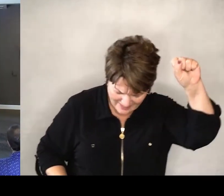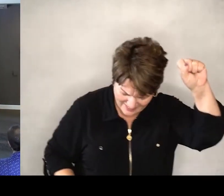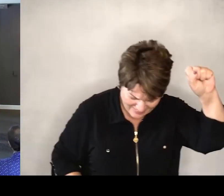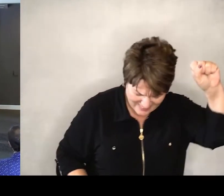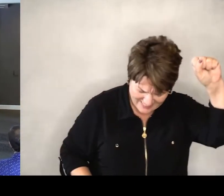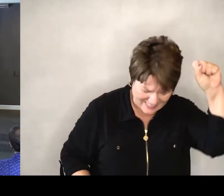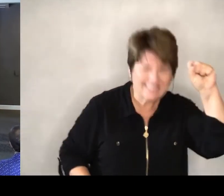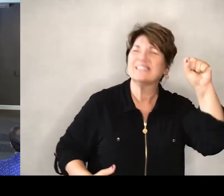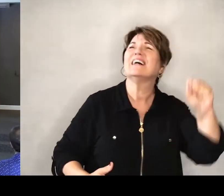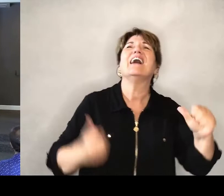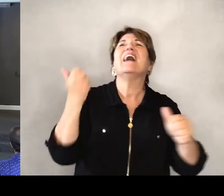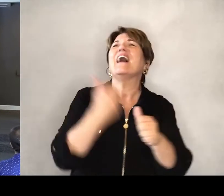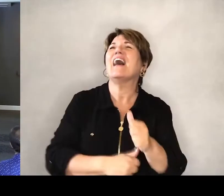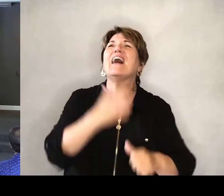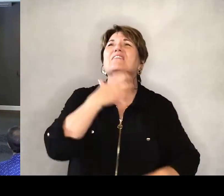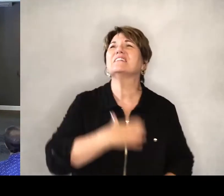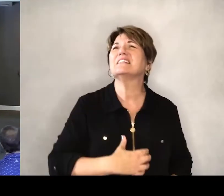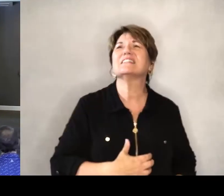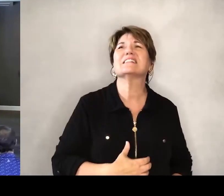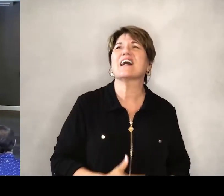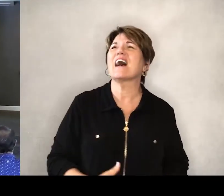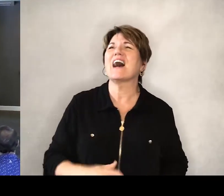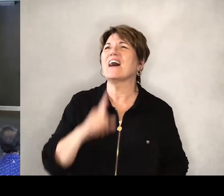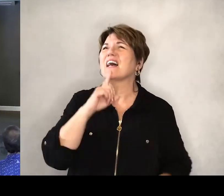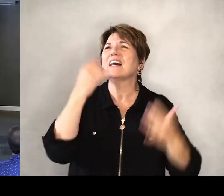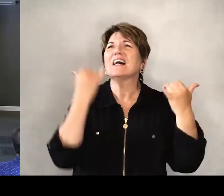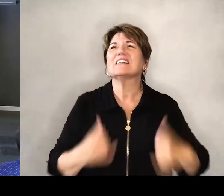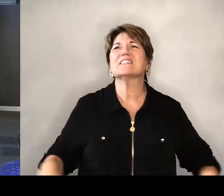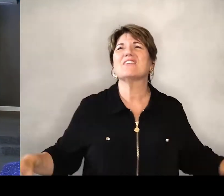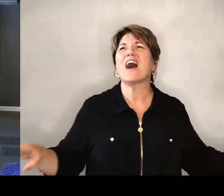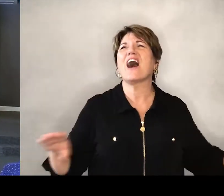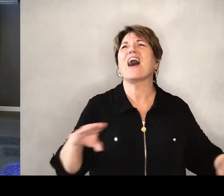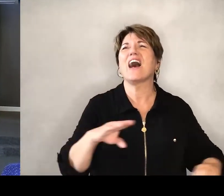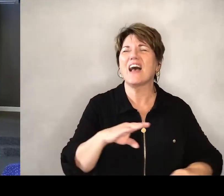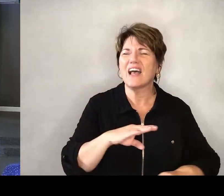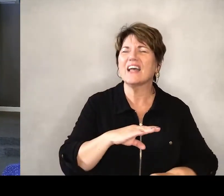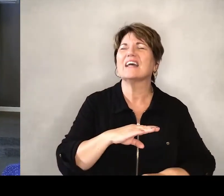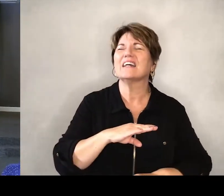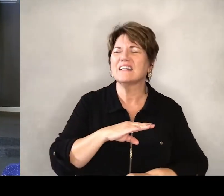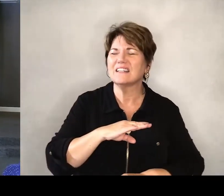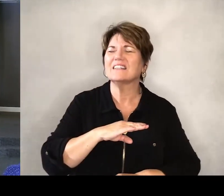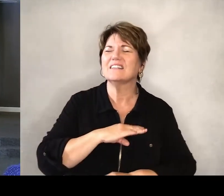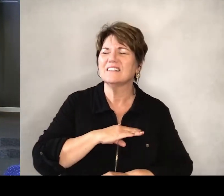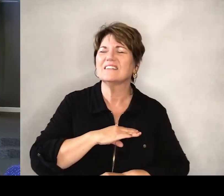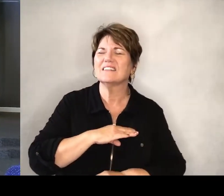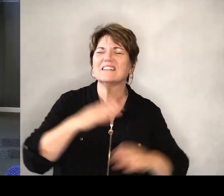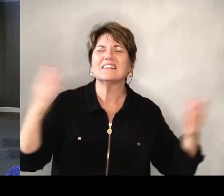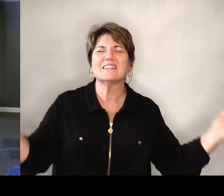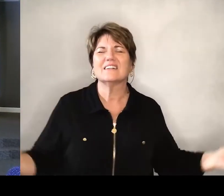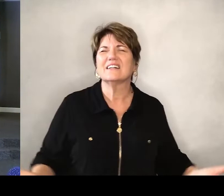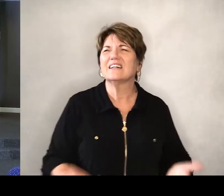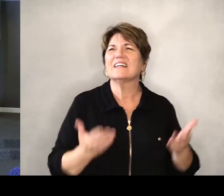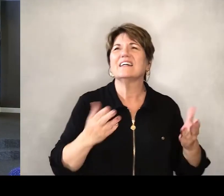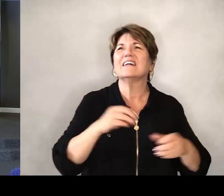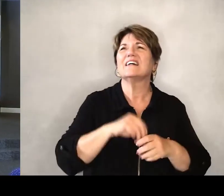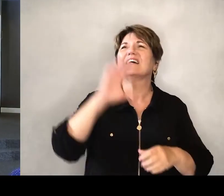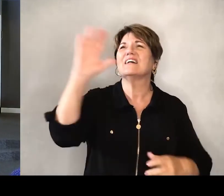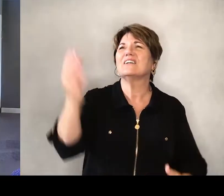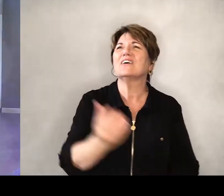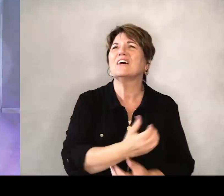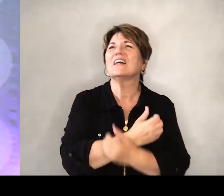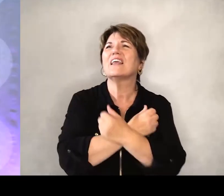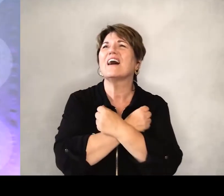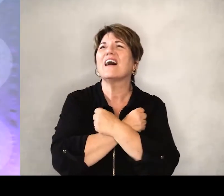And every desire is now satisfied here in your